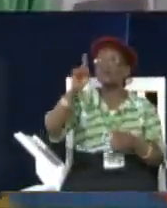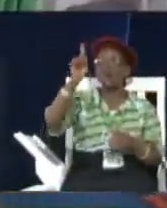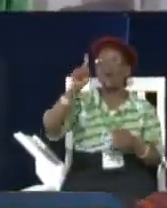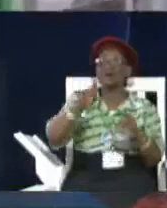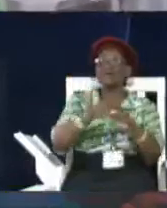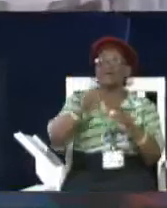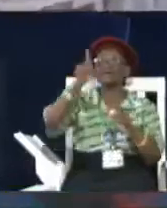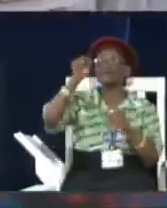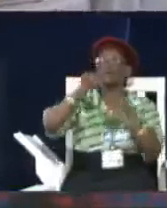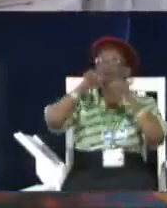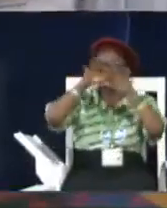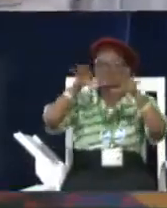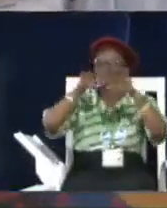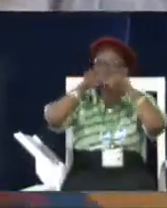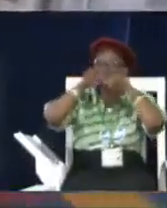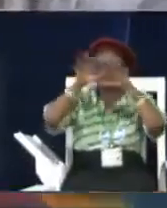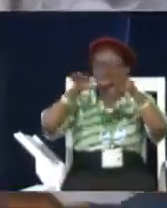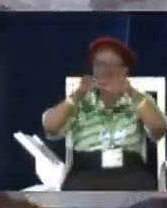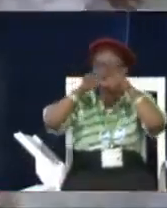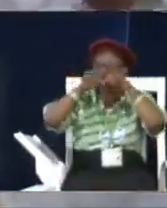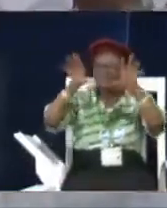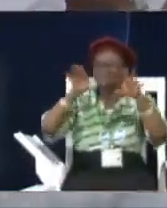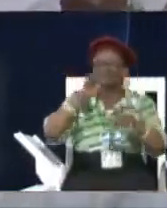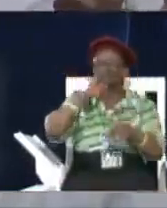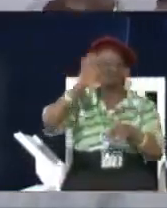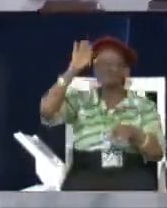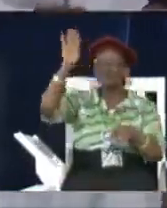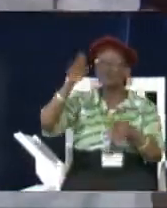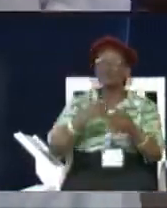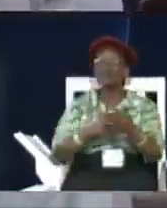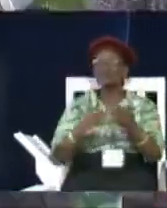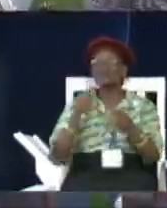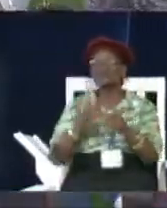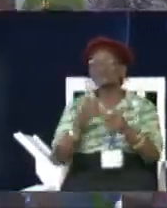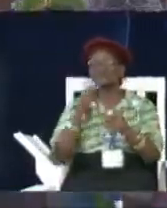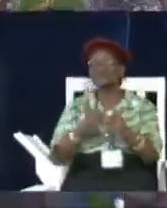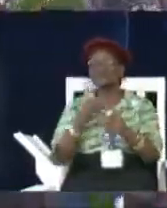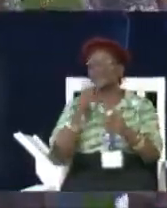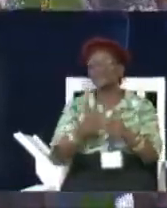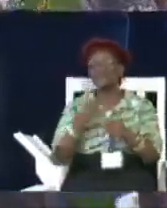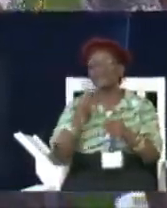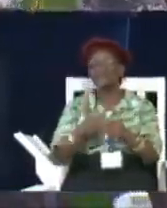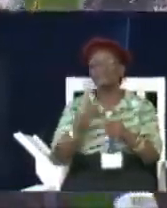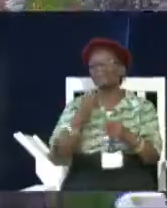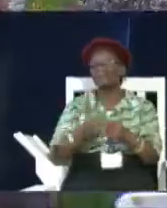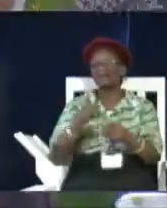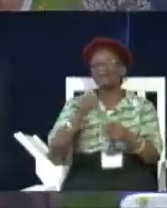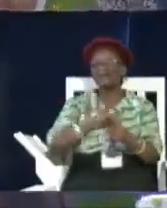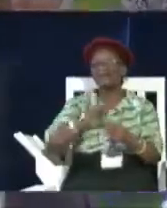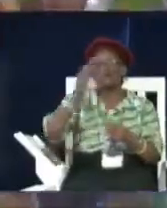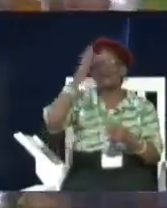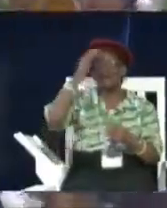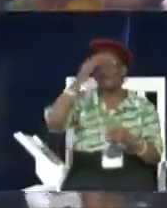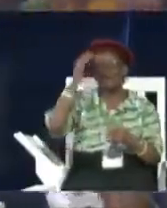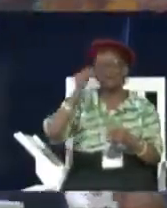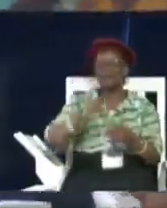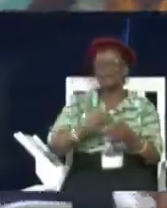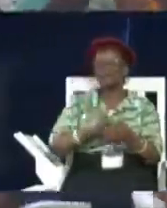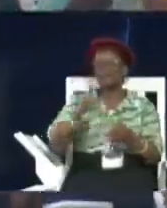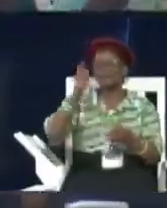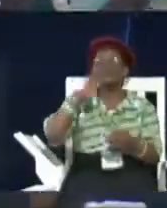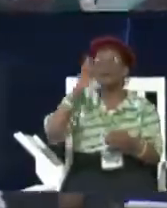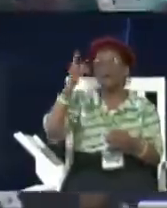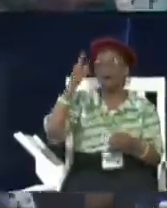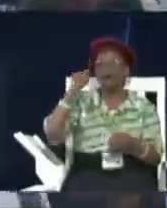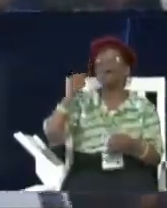Blessed, blessed, blessed, blessed be your holy name. Thank you, my Father. Glory be to your holy name.